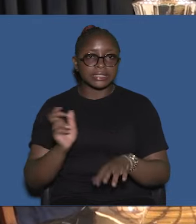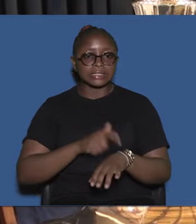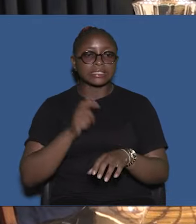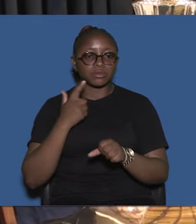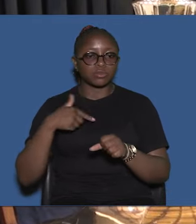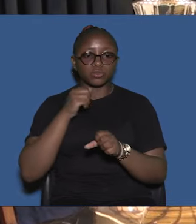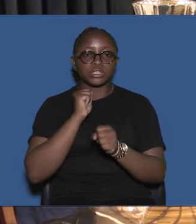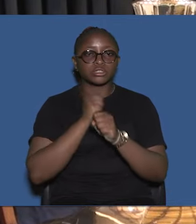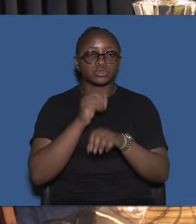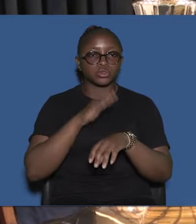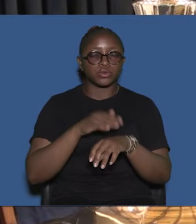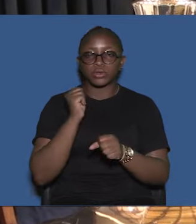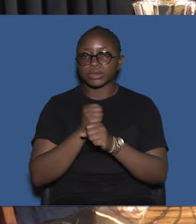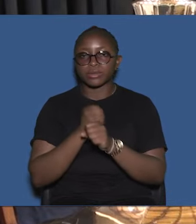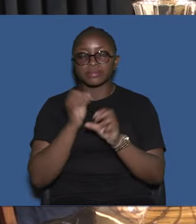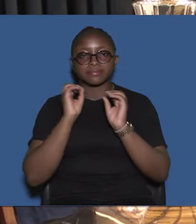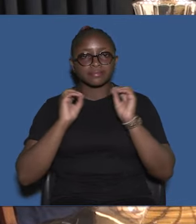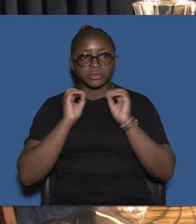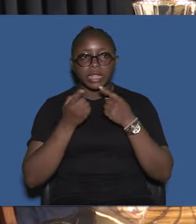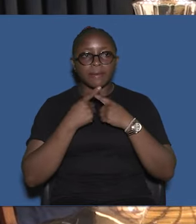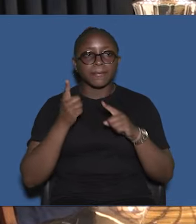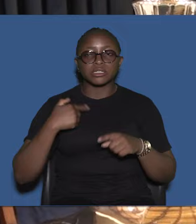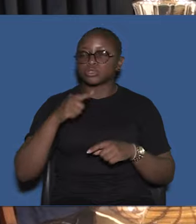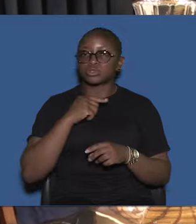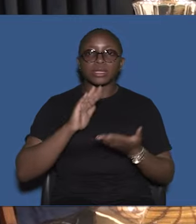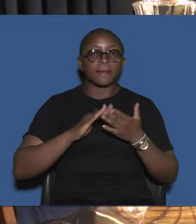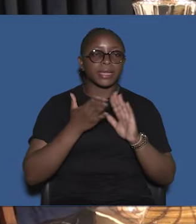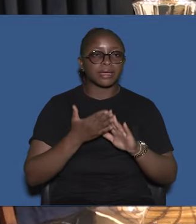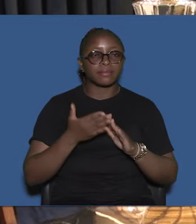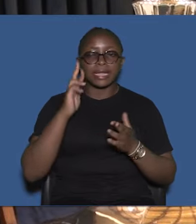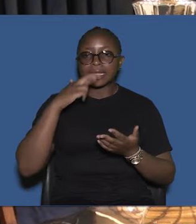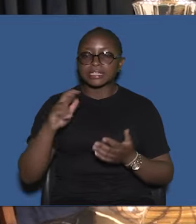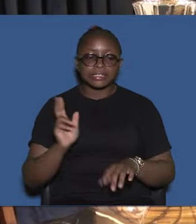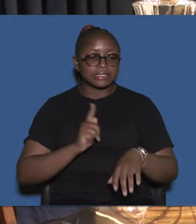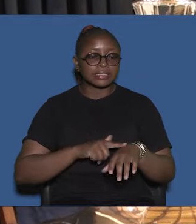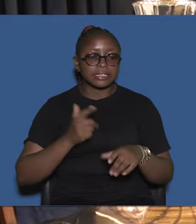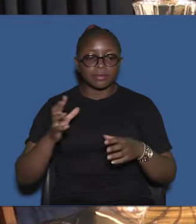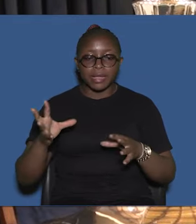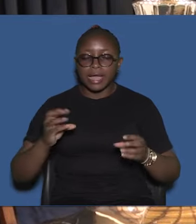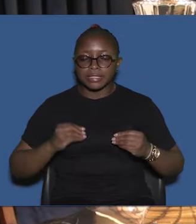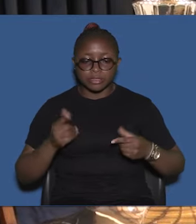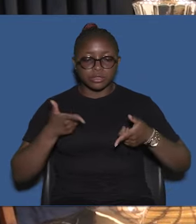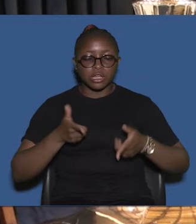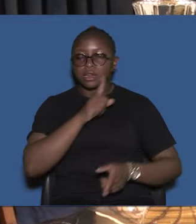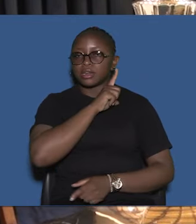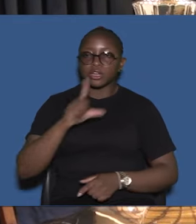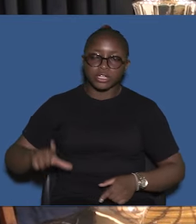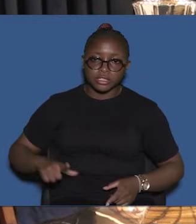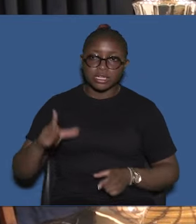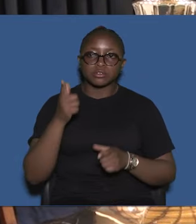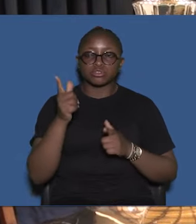righteous by accepting the Lord to be the Lord, to be the one in control,